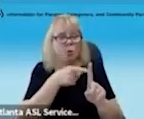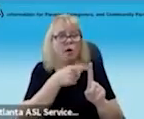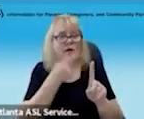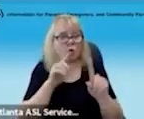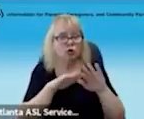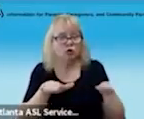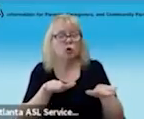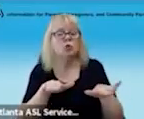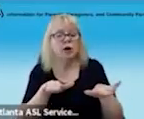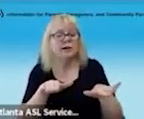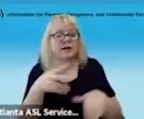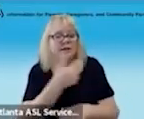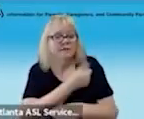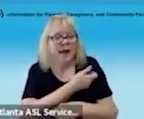have